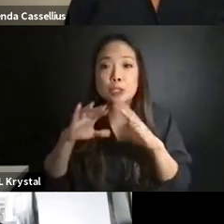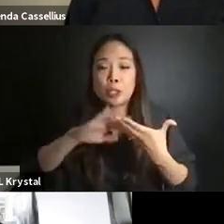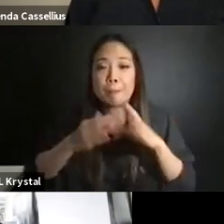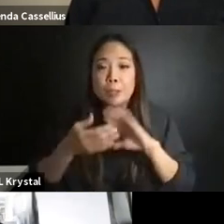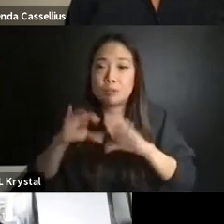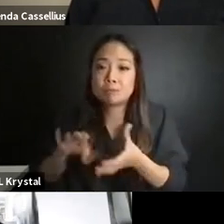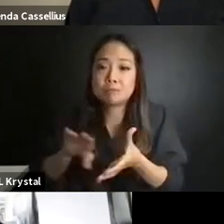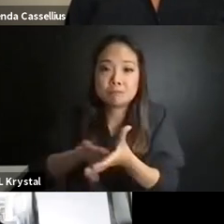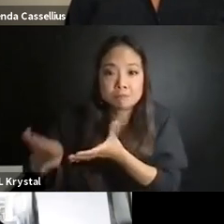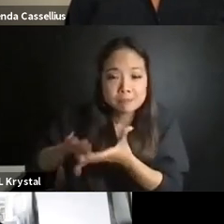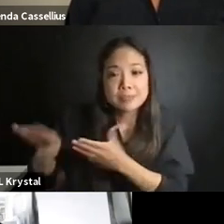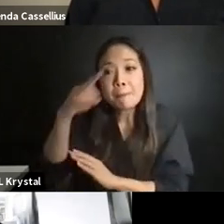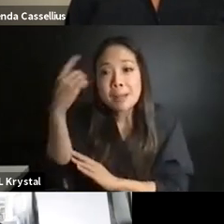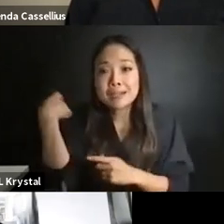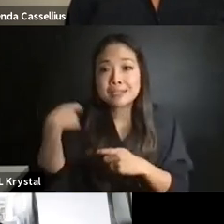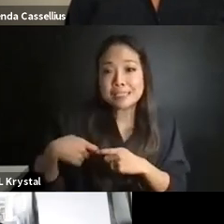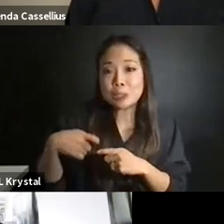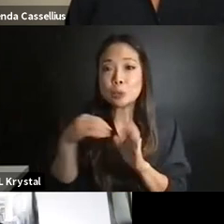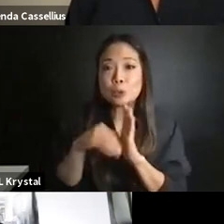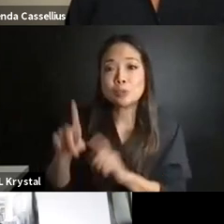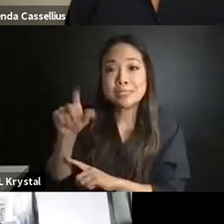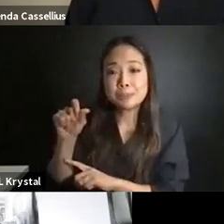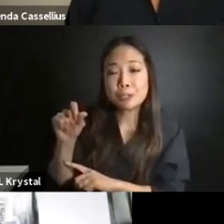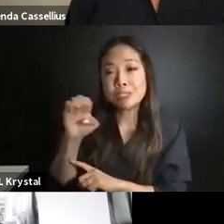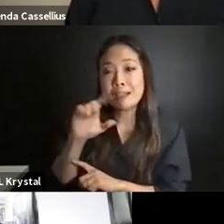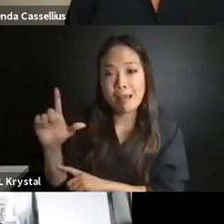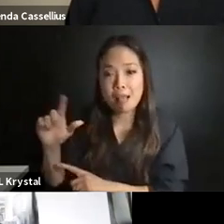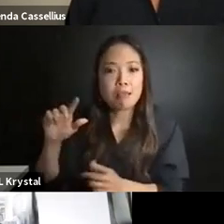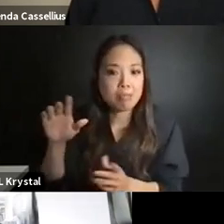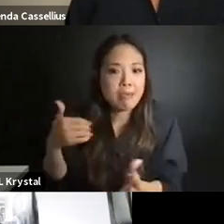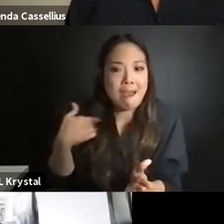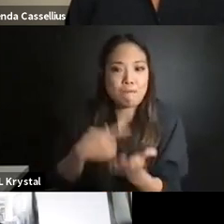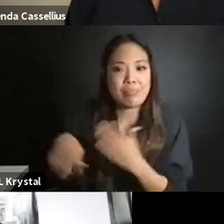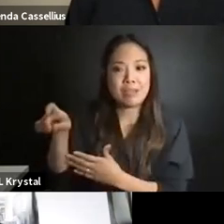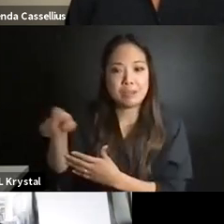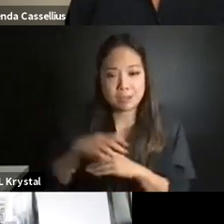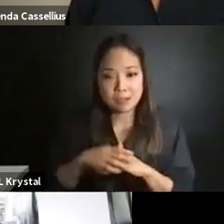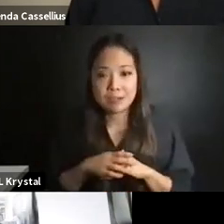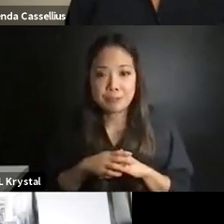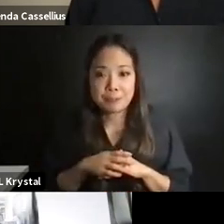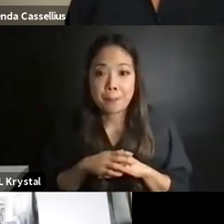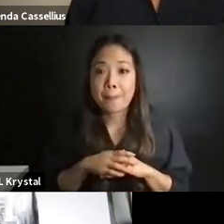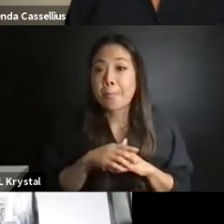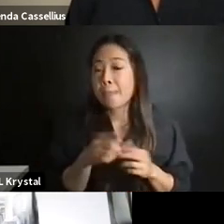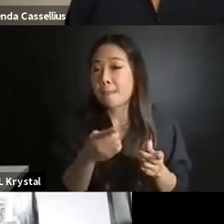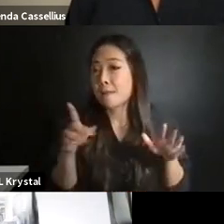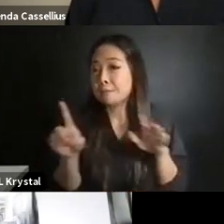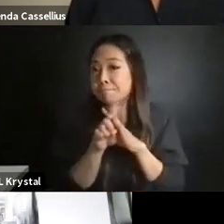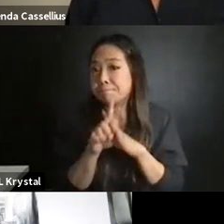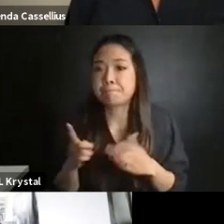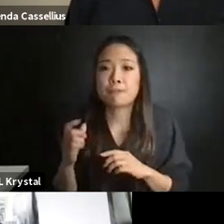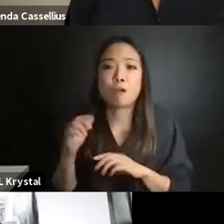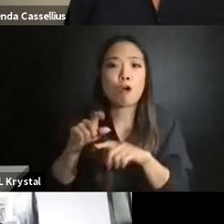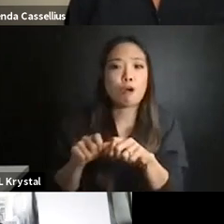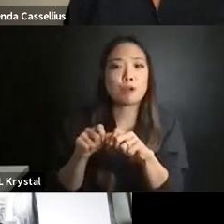disabilities and english learners would have what they need where is this happening in the ongoing transportation issues are you able to